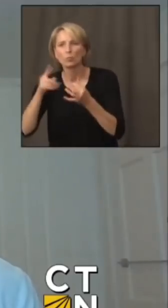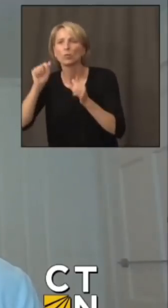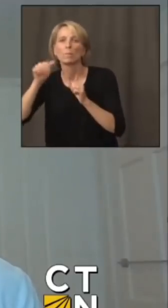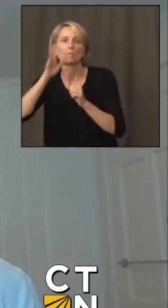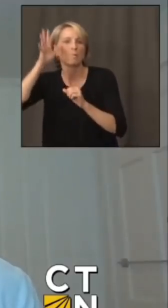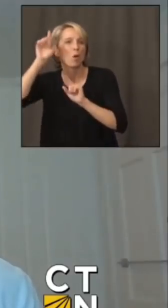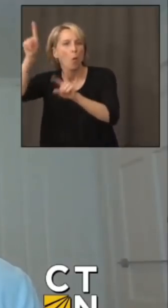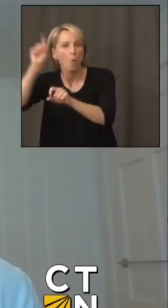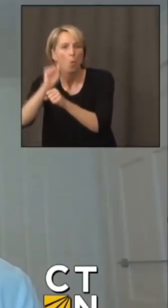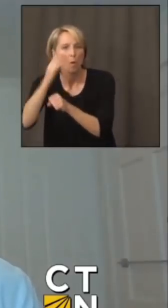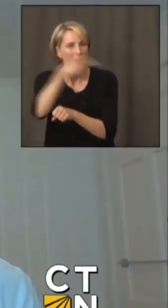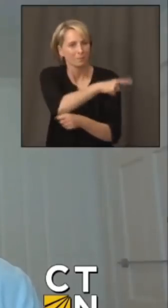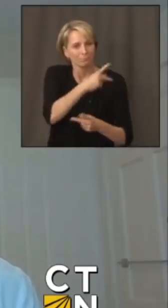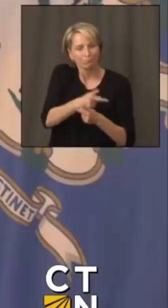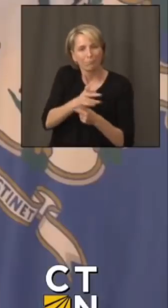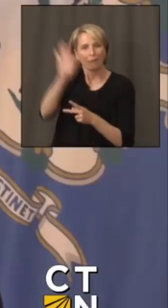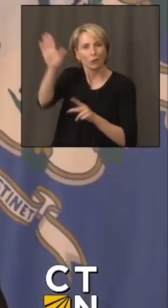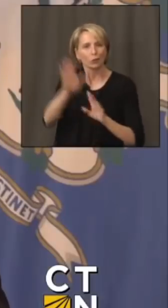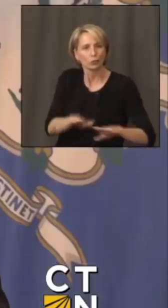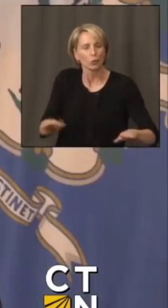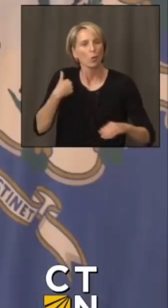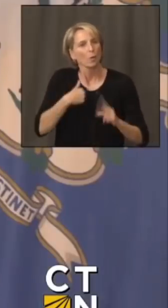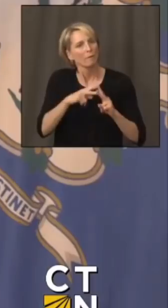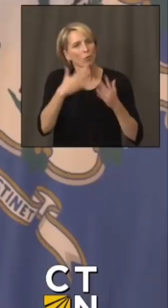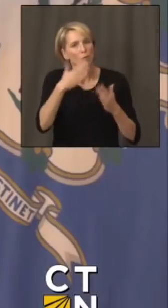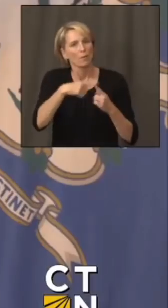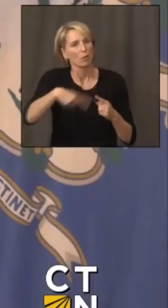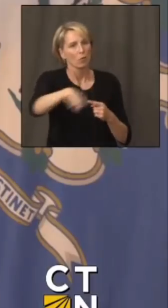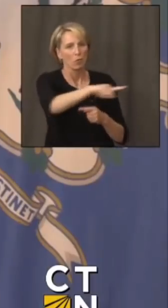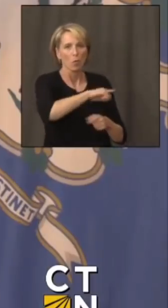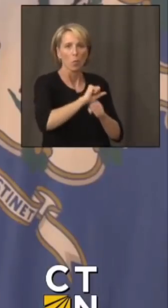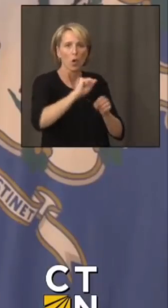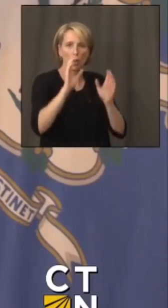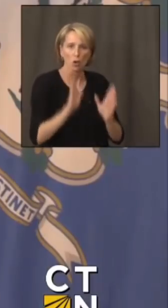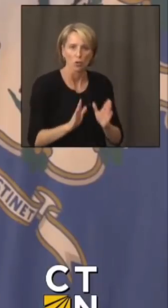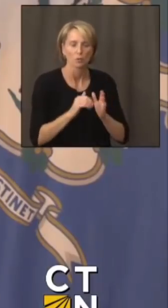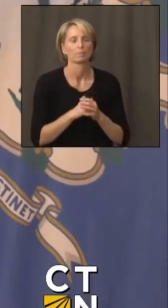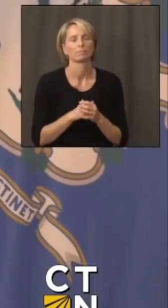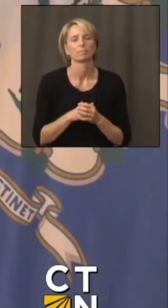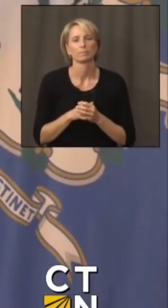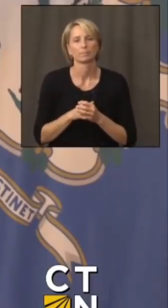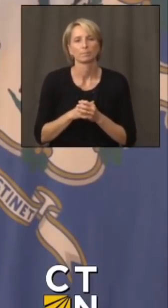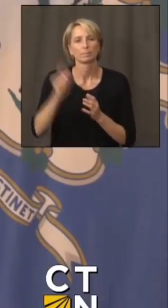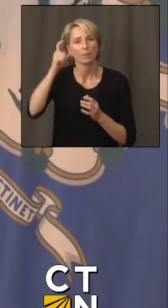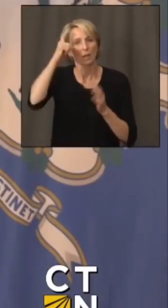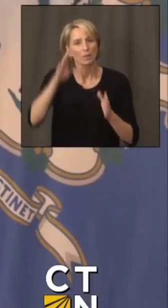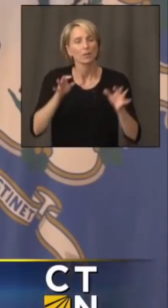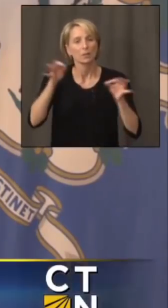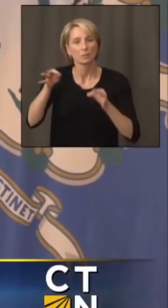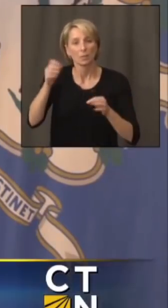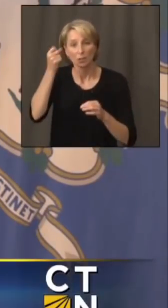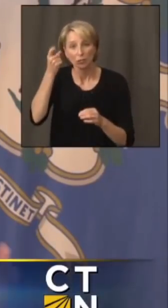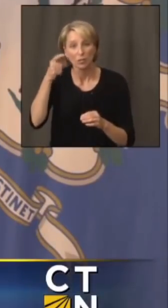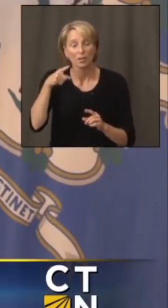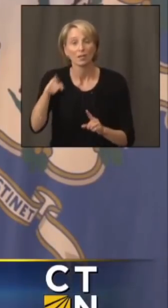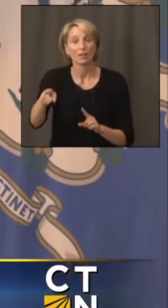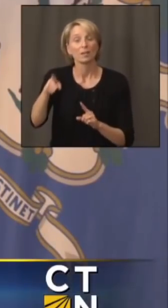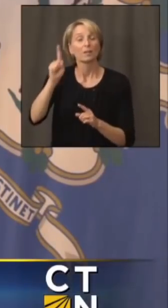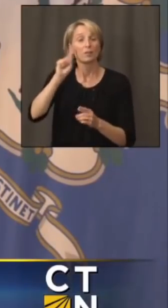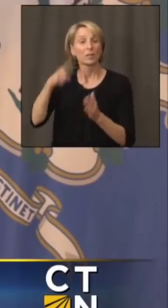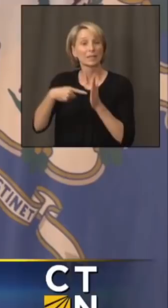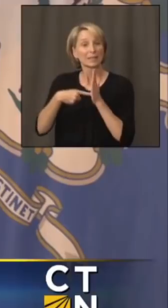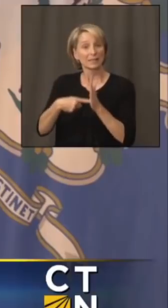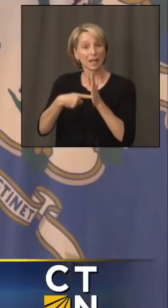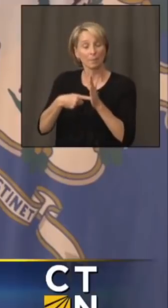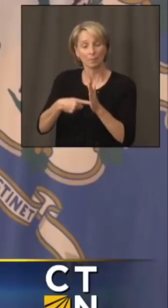questions as needed, Governor. No, thank you, Beth. And as Beth points out, for that second grade class, if they can stay